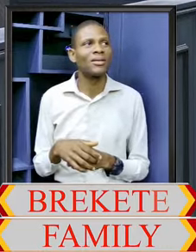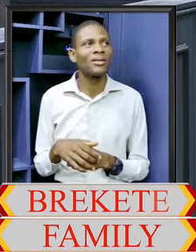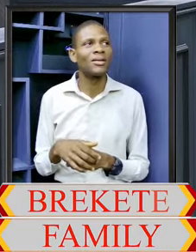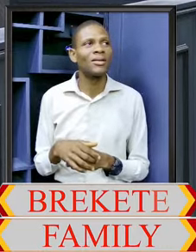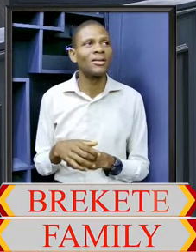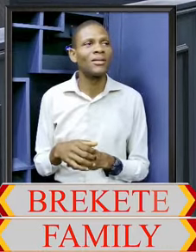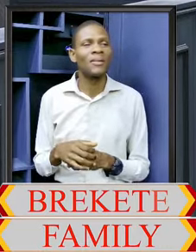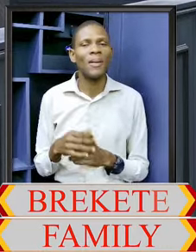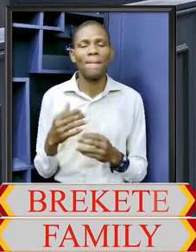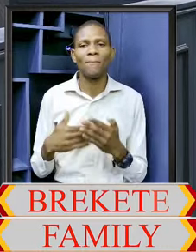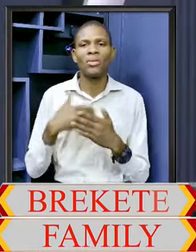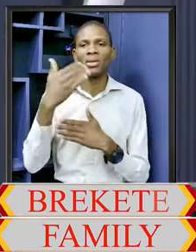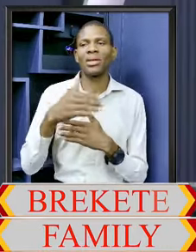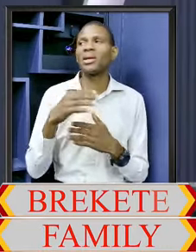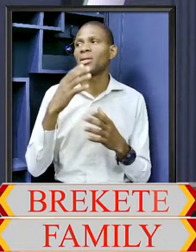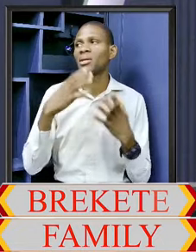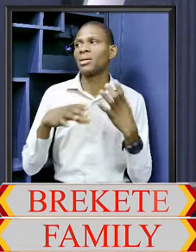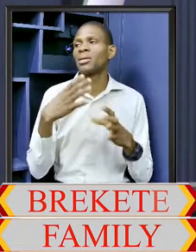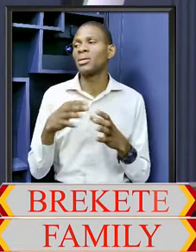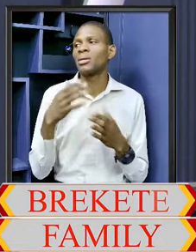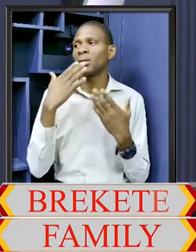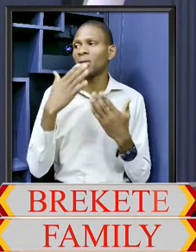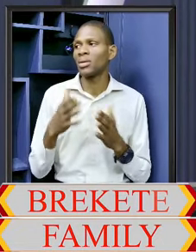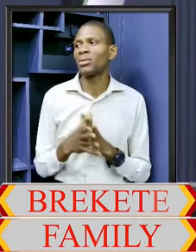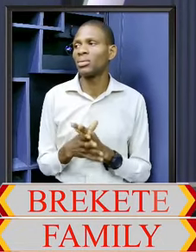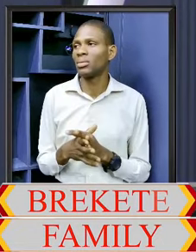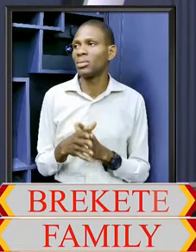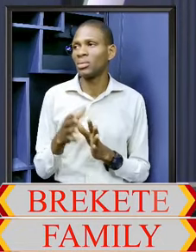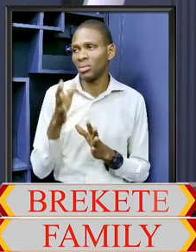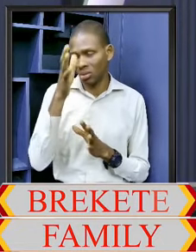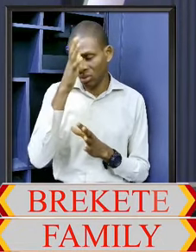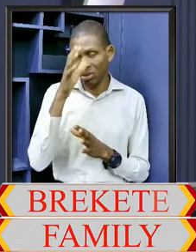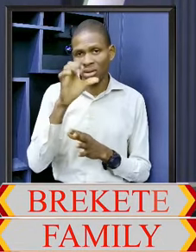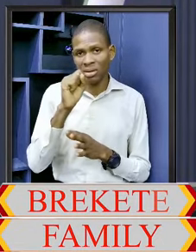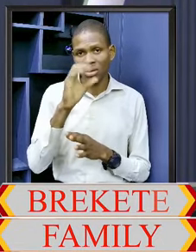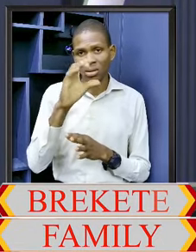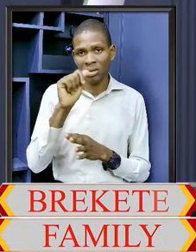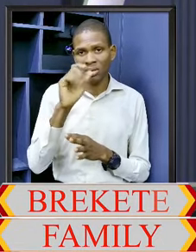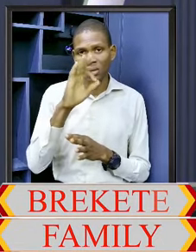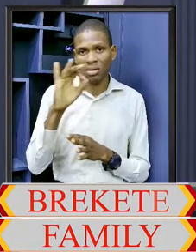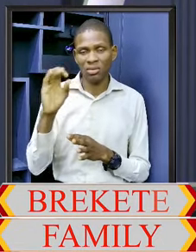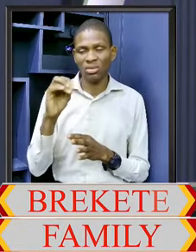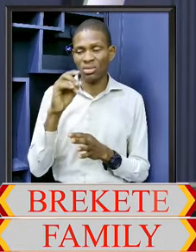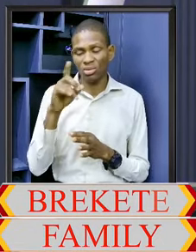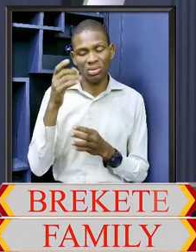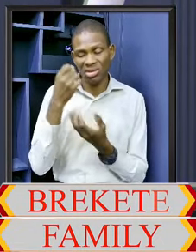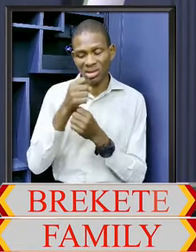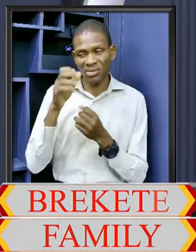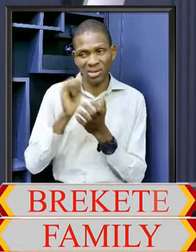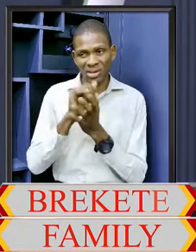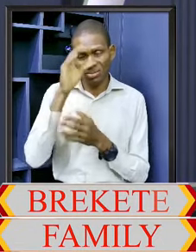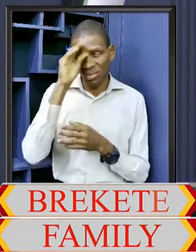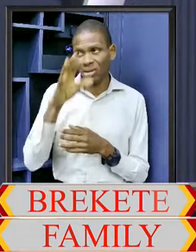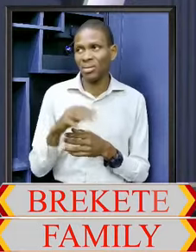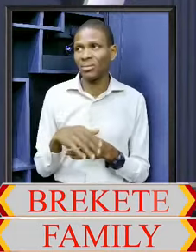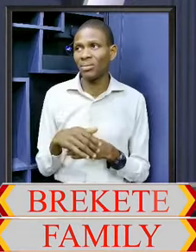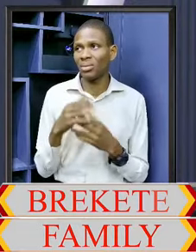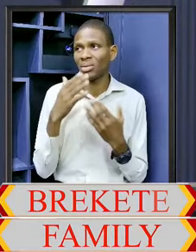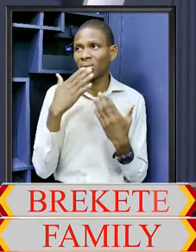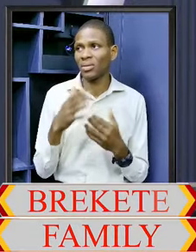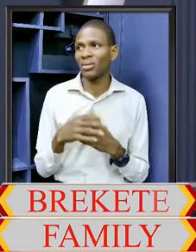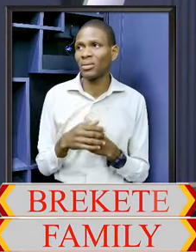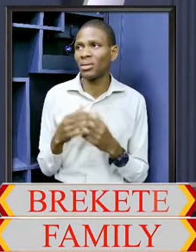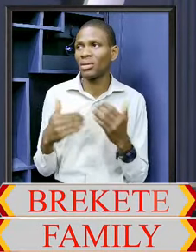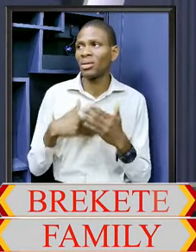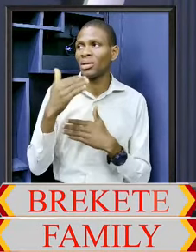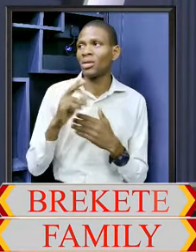Make we take the next case. Okay, thank you, sir. Daddy Scaffold, for that one. Now you save this man. Okay, sir. The next